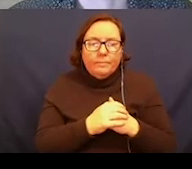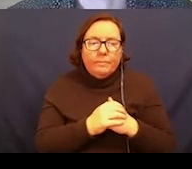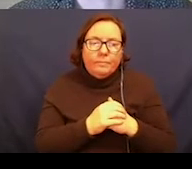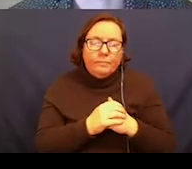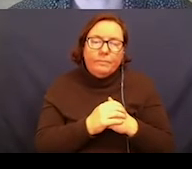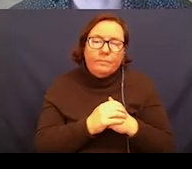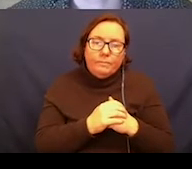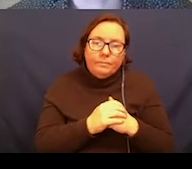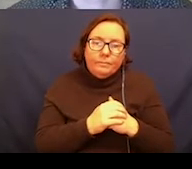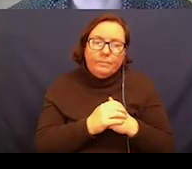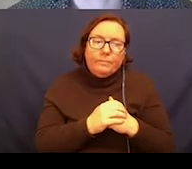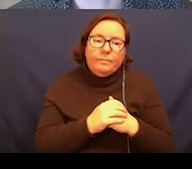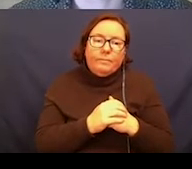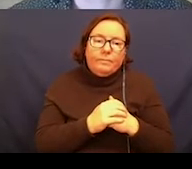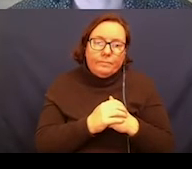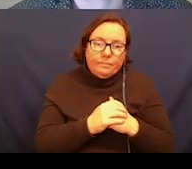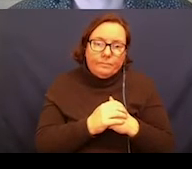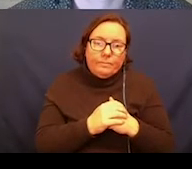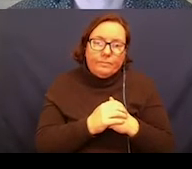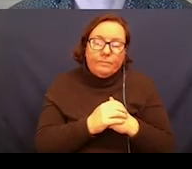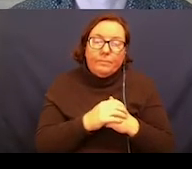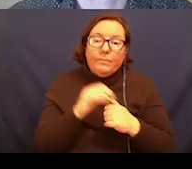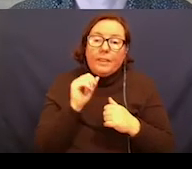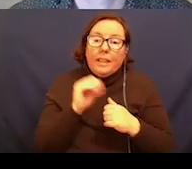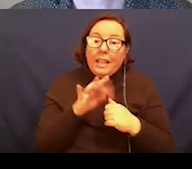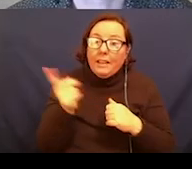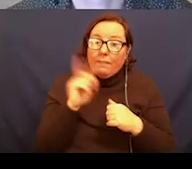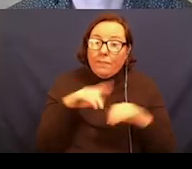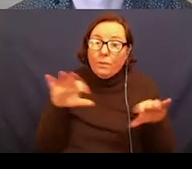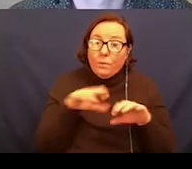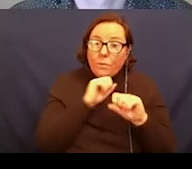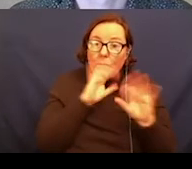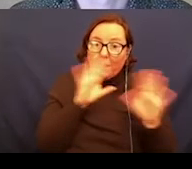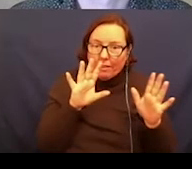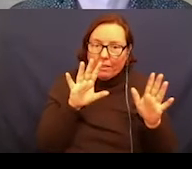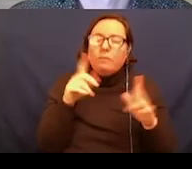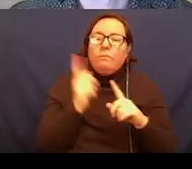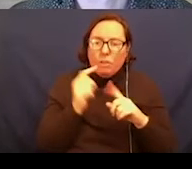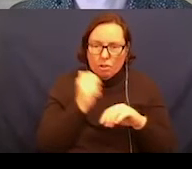It's the option provided if you take no action on your electric account.